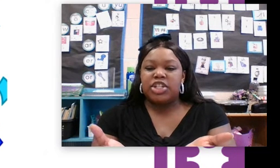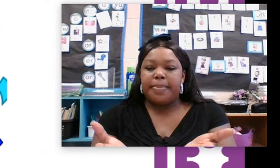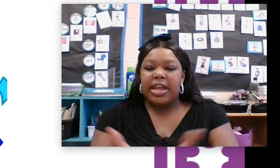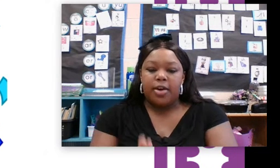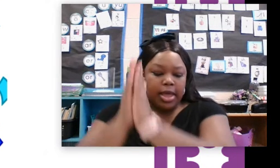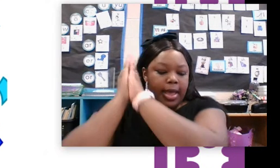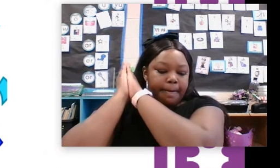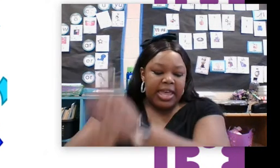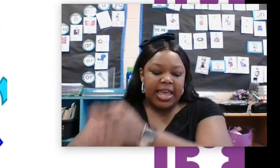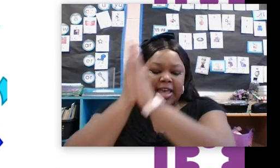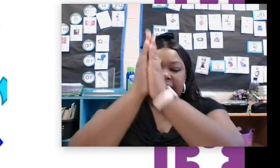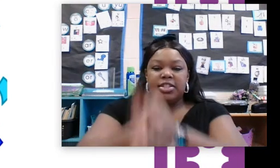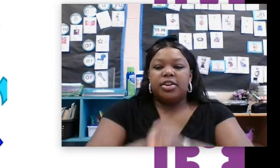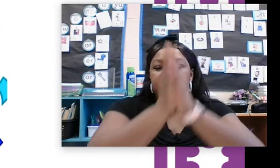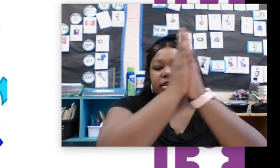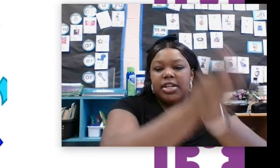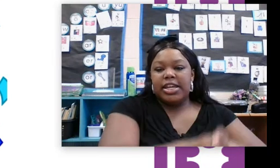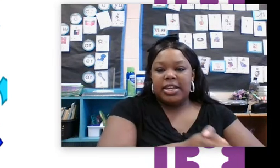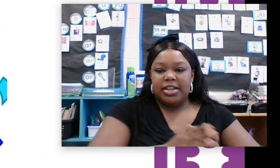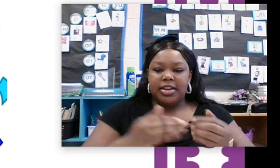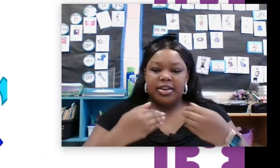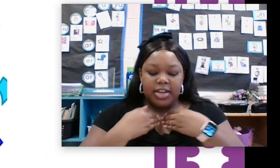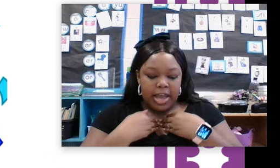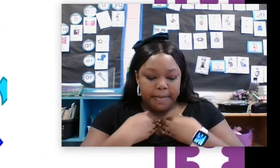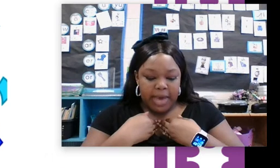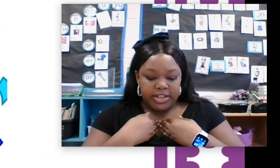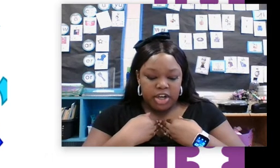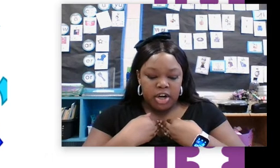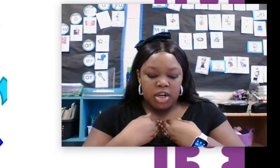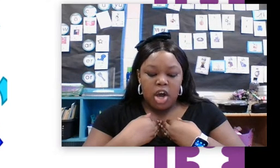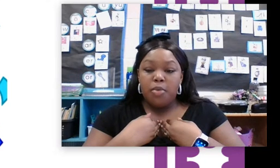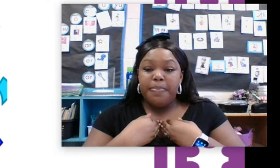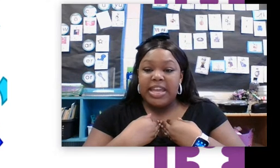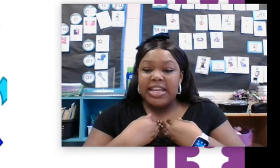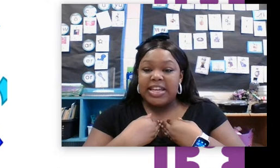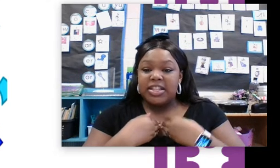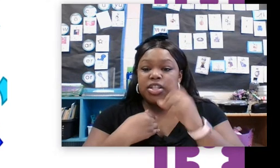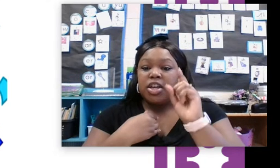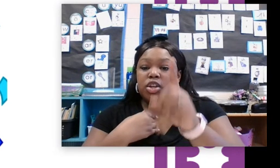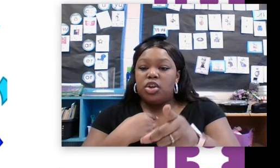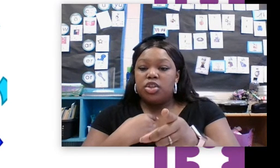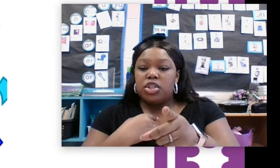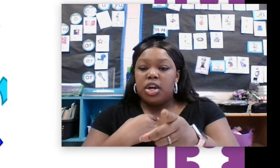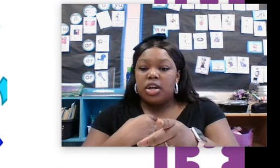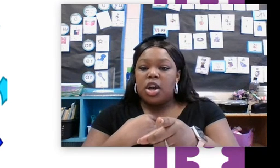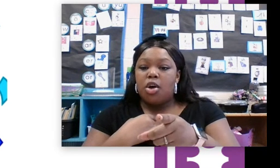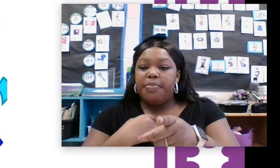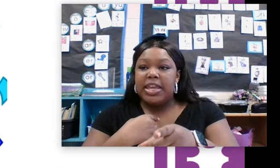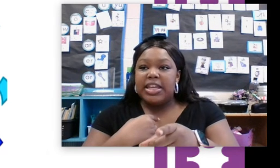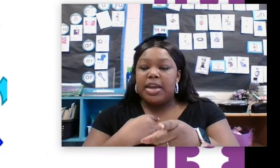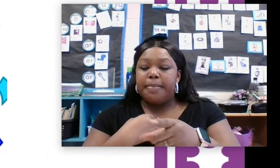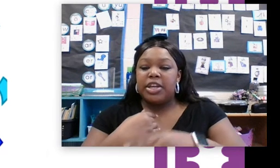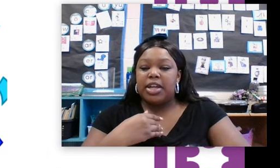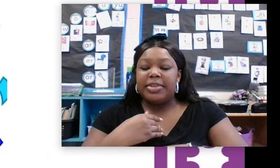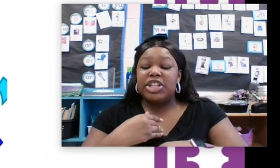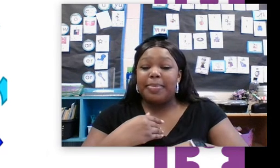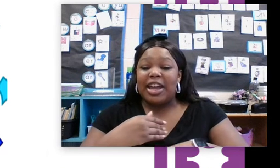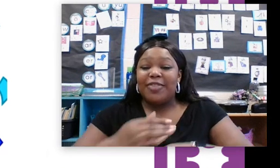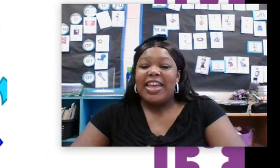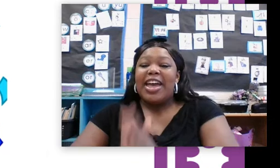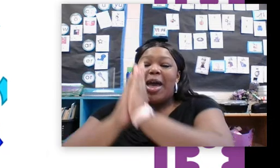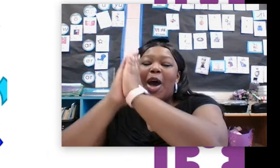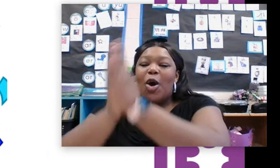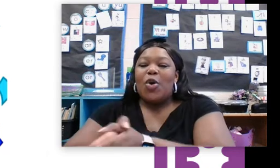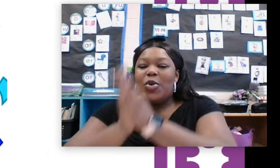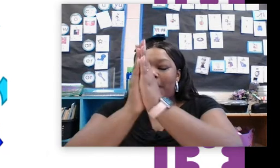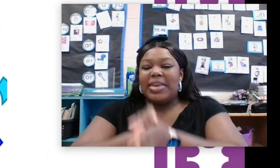pedaling. Chop it out. Pedaling. Good. My turn, obedient. Your turn, obedient. I mean, chop